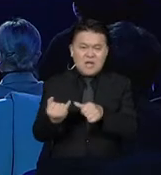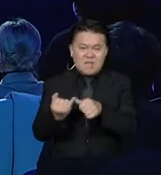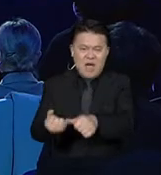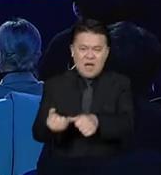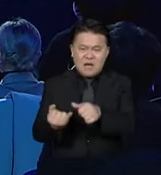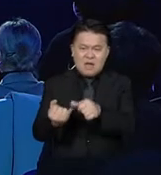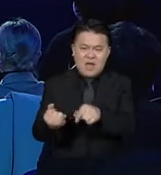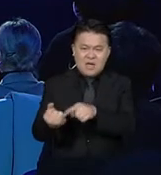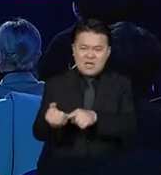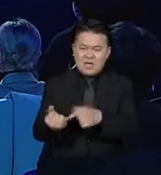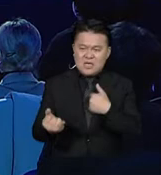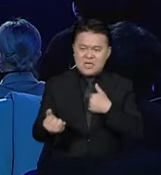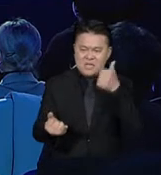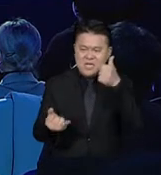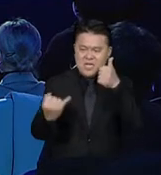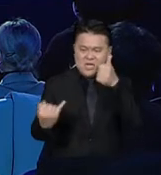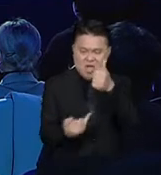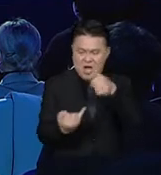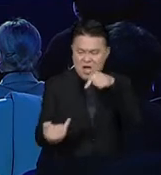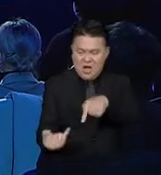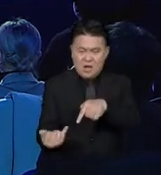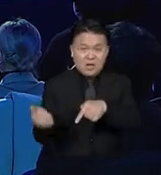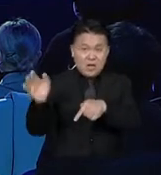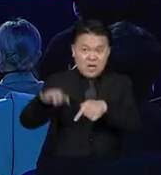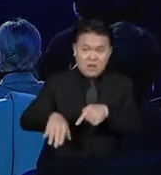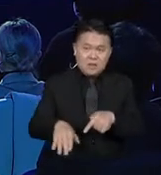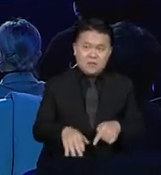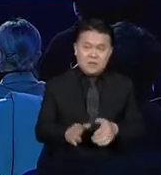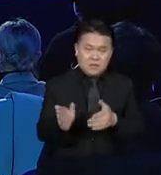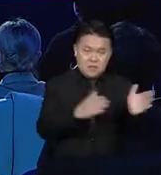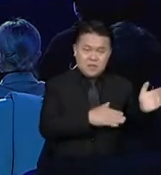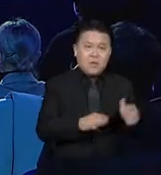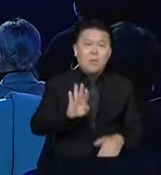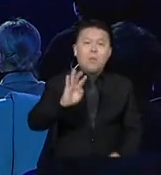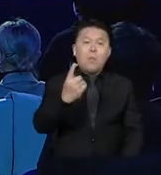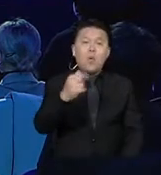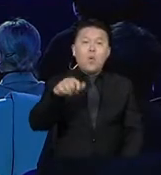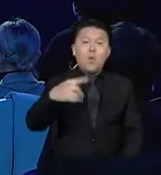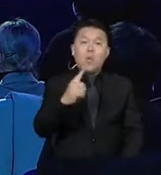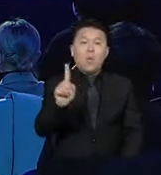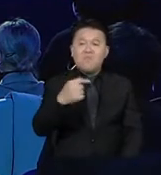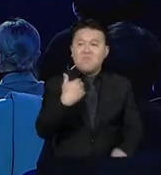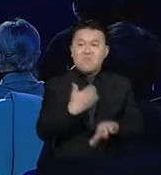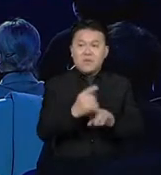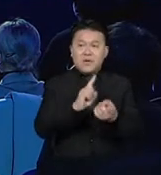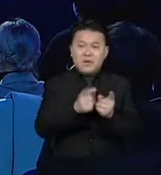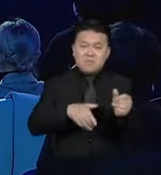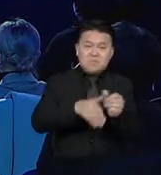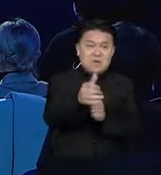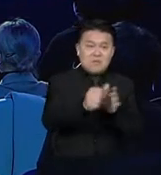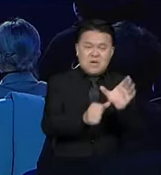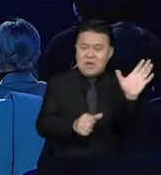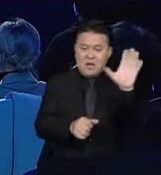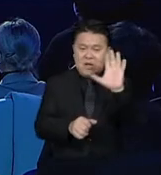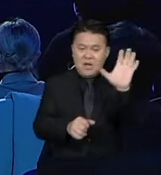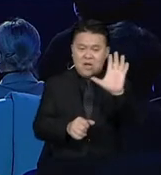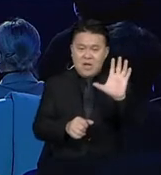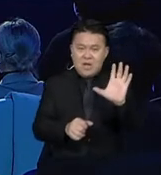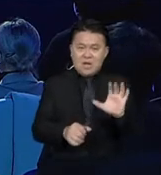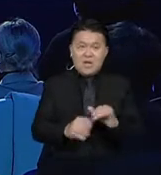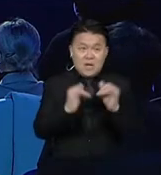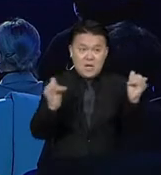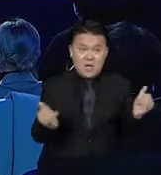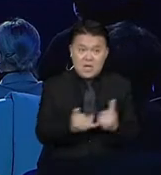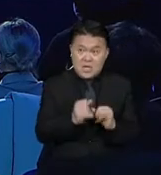in a society free of lethal aggression. No bonobo has ever been observed to kill